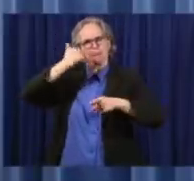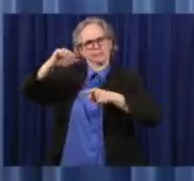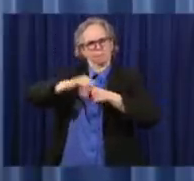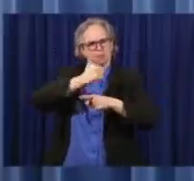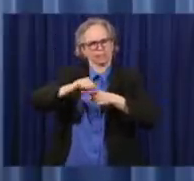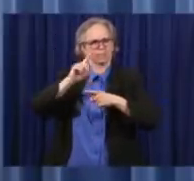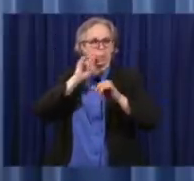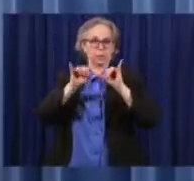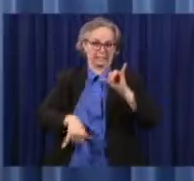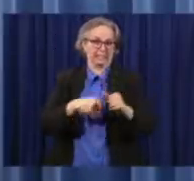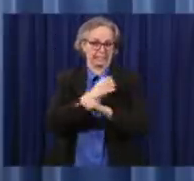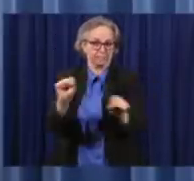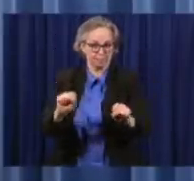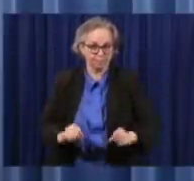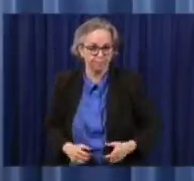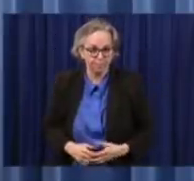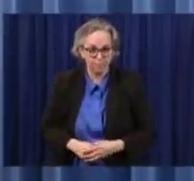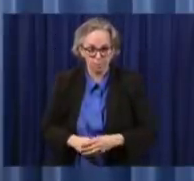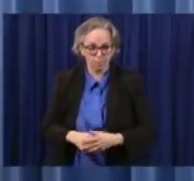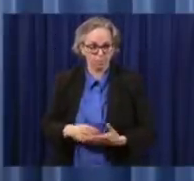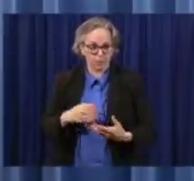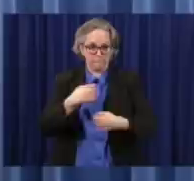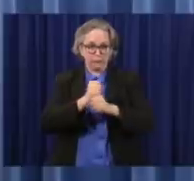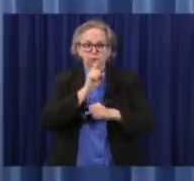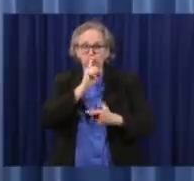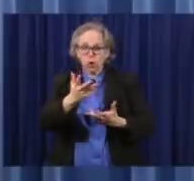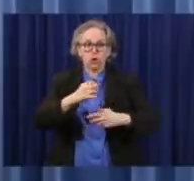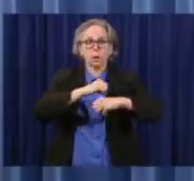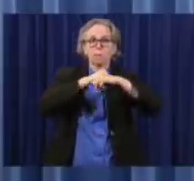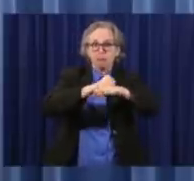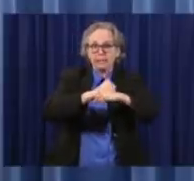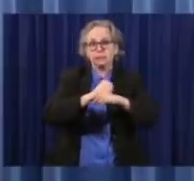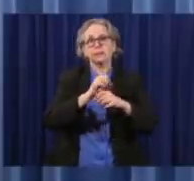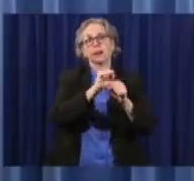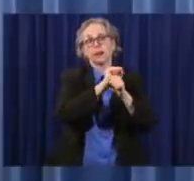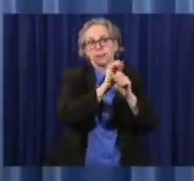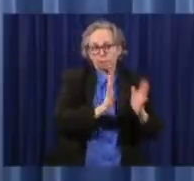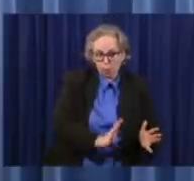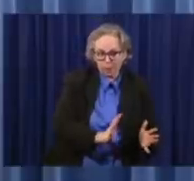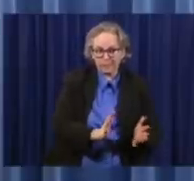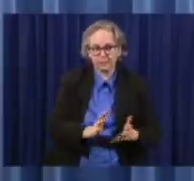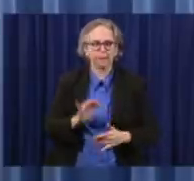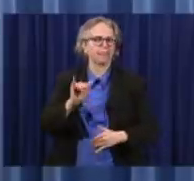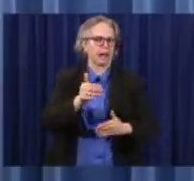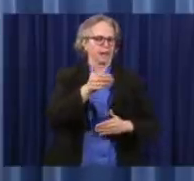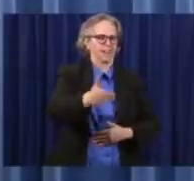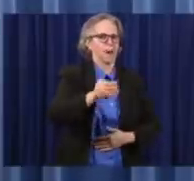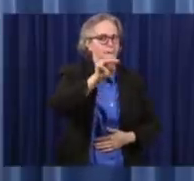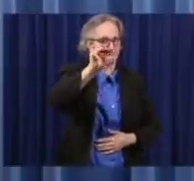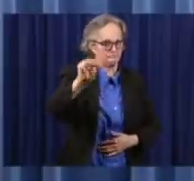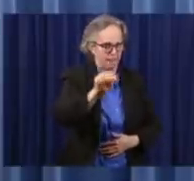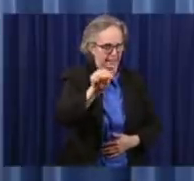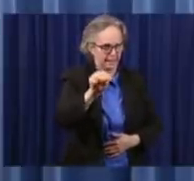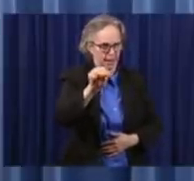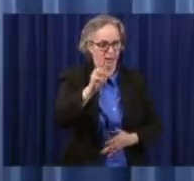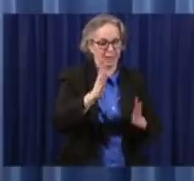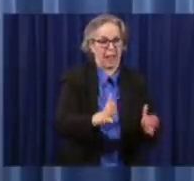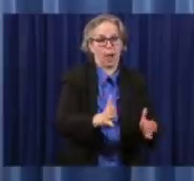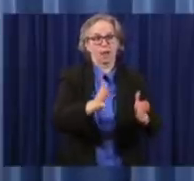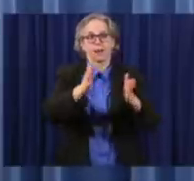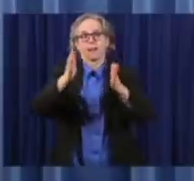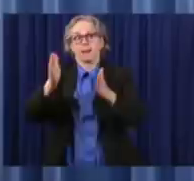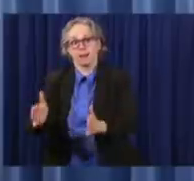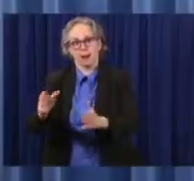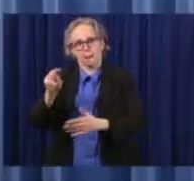everything we can to ensure the employees are, in fact, safe. So that's Monday. May 12th is